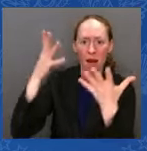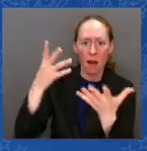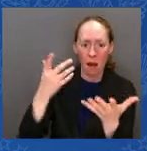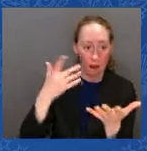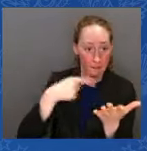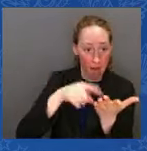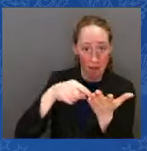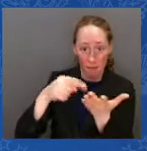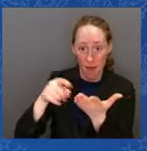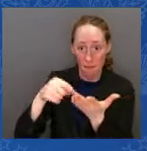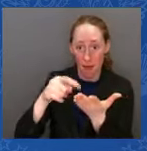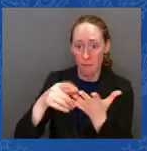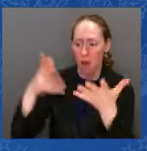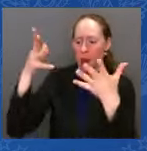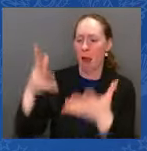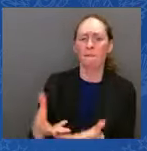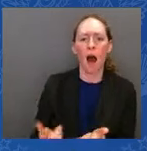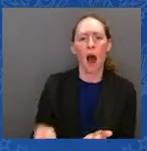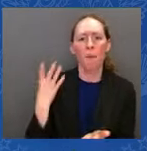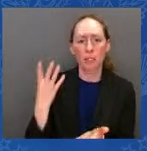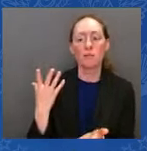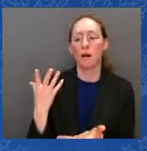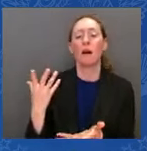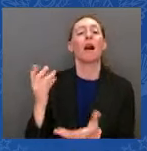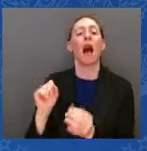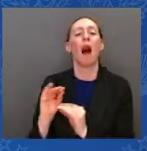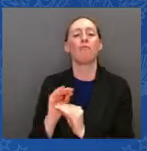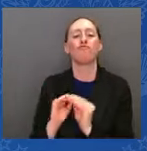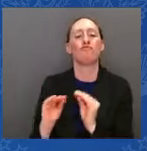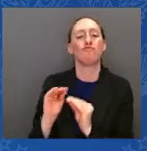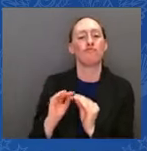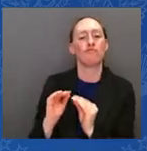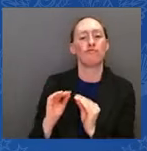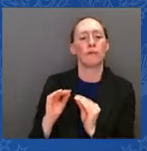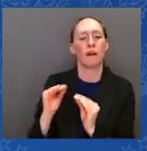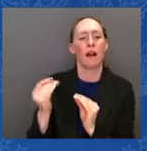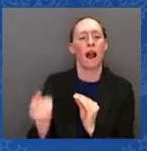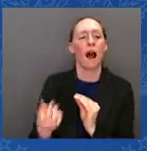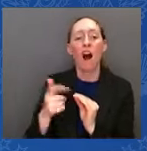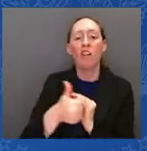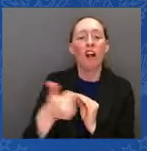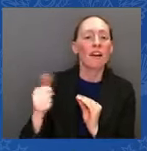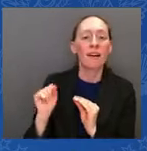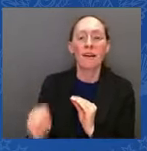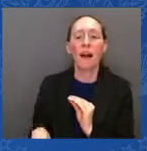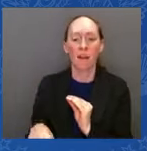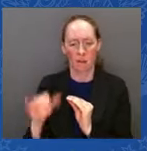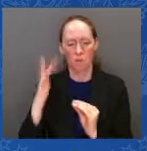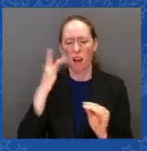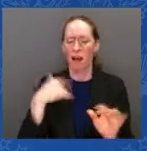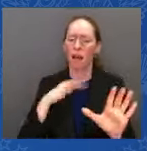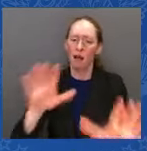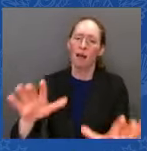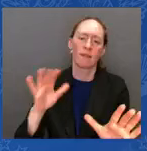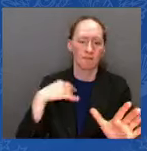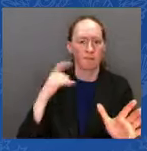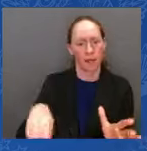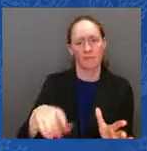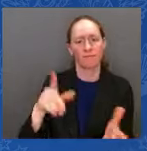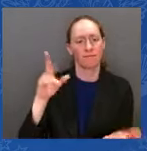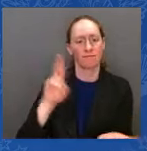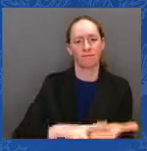breathing room left, just a little breathing room. Well, that's why I wrote and signed the Inflation Reduction Act. Americans pay more in prescription